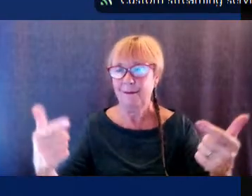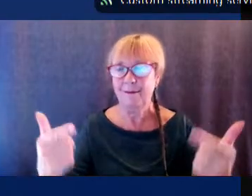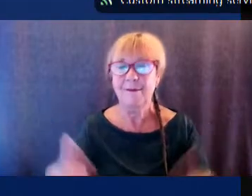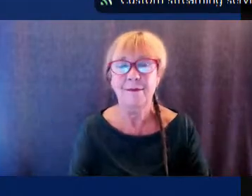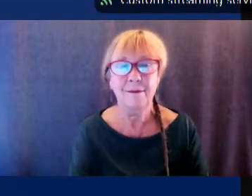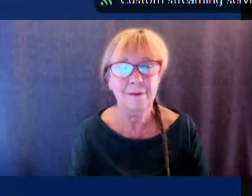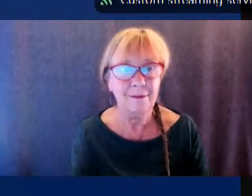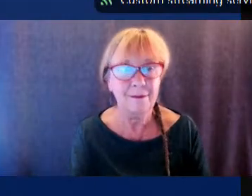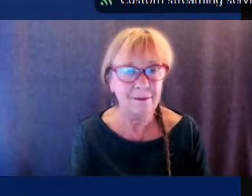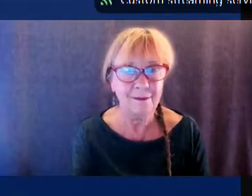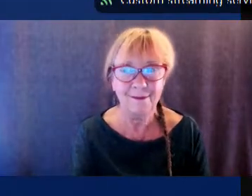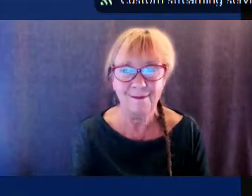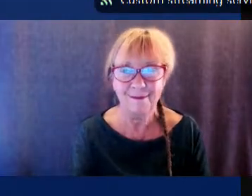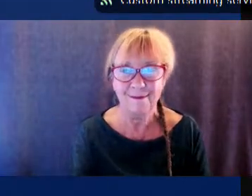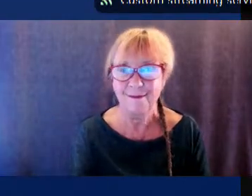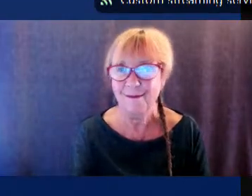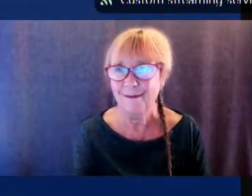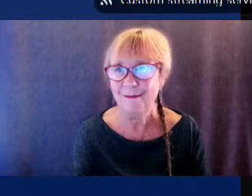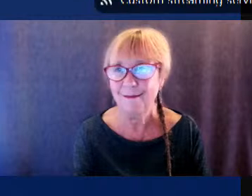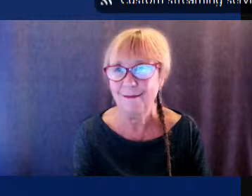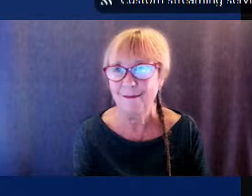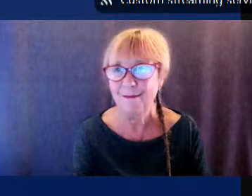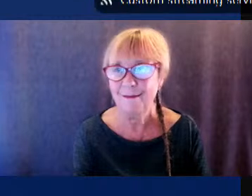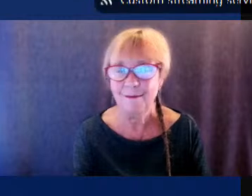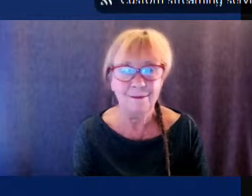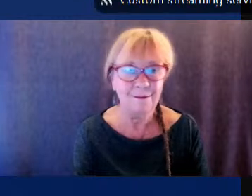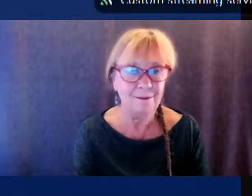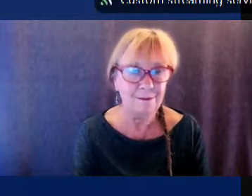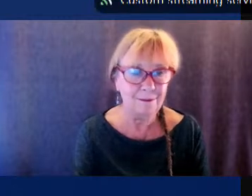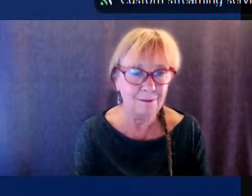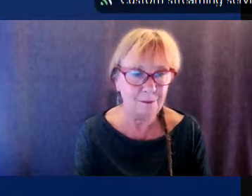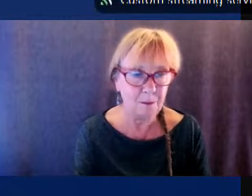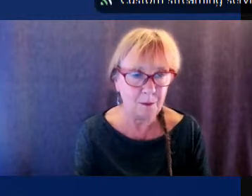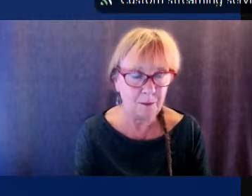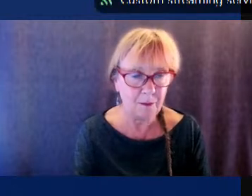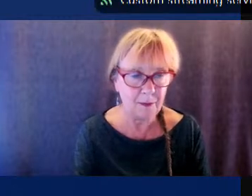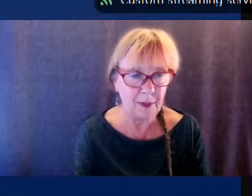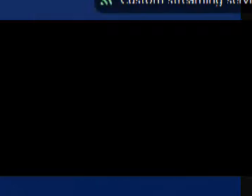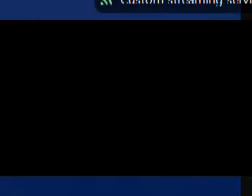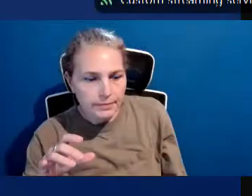Our first question is for the Sheriff's Department.